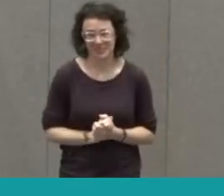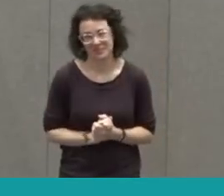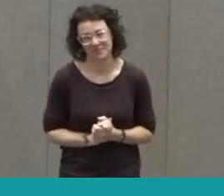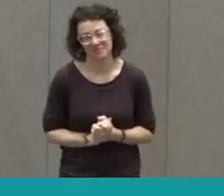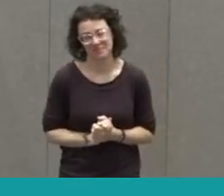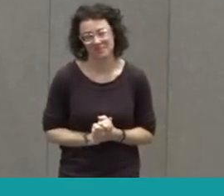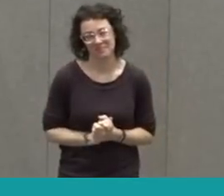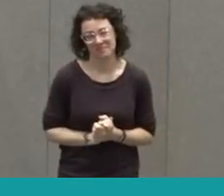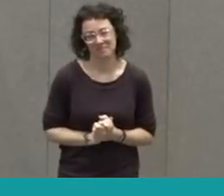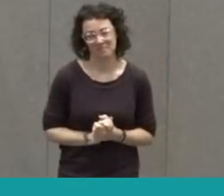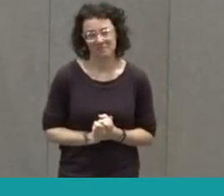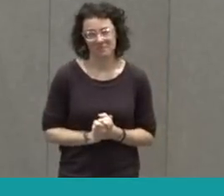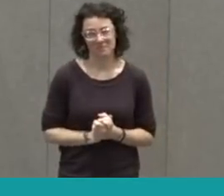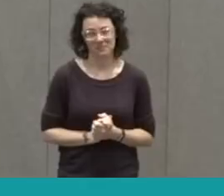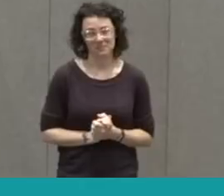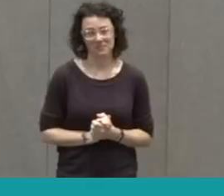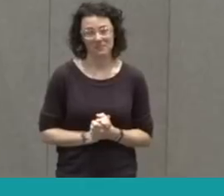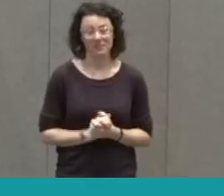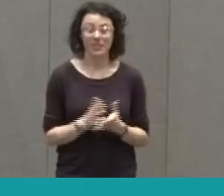So,